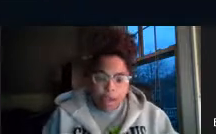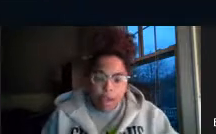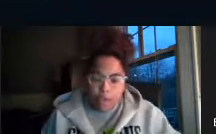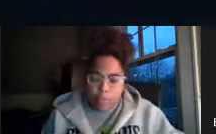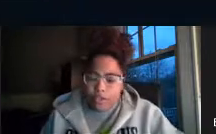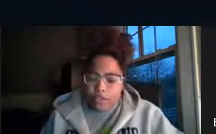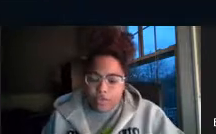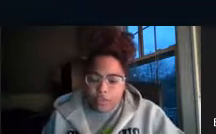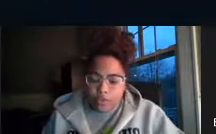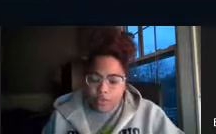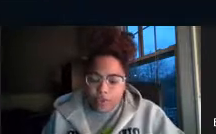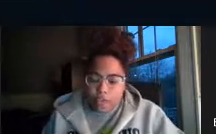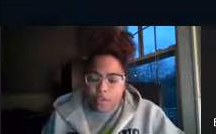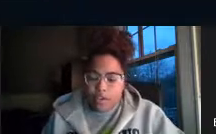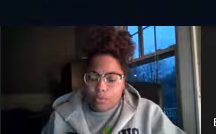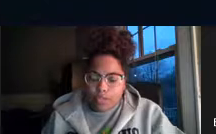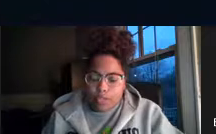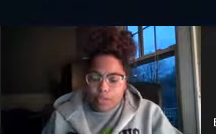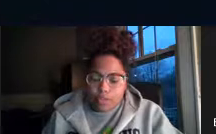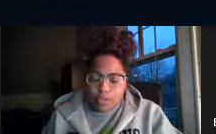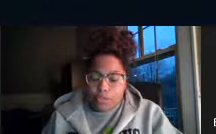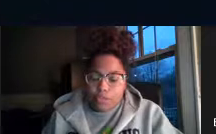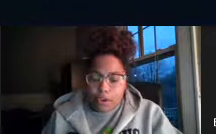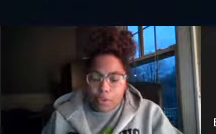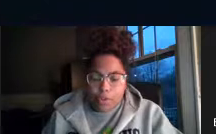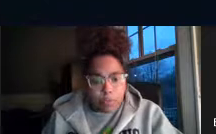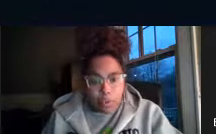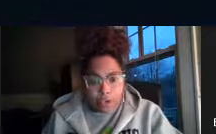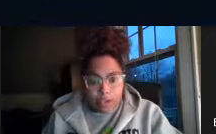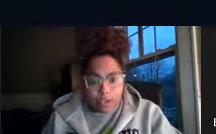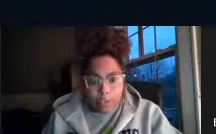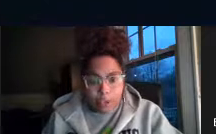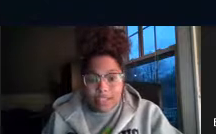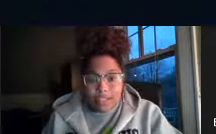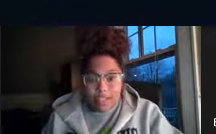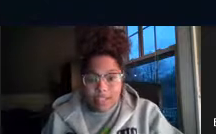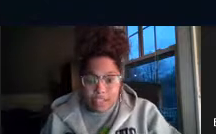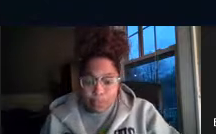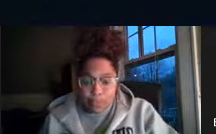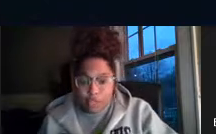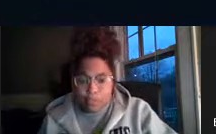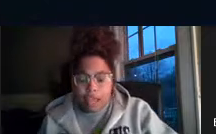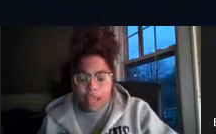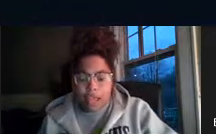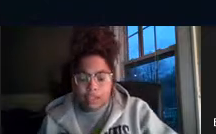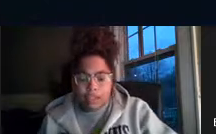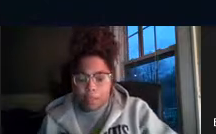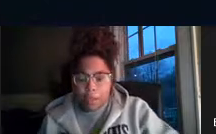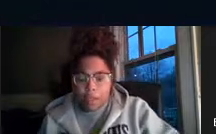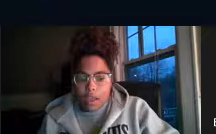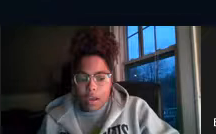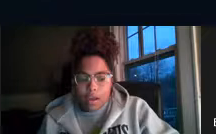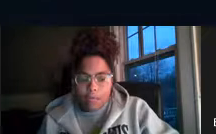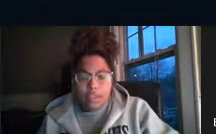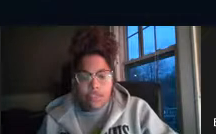system. In the surveys, we found that residents, if they're able to report it in a way that's accessible to them and